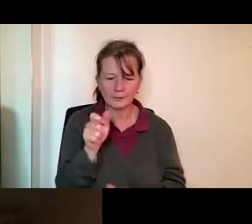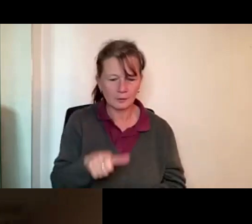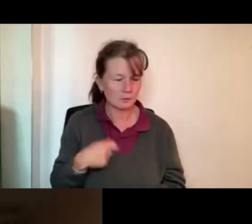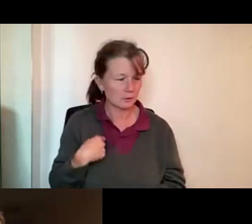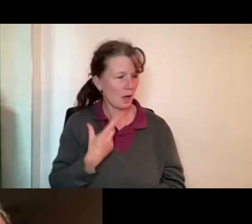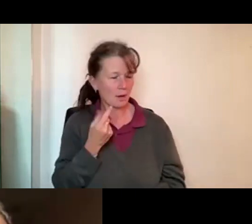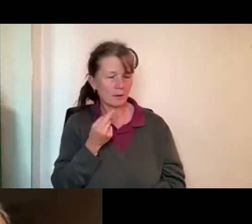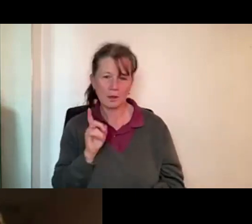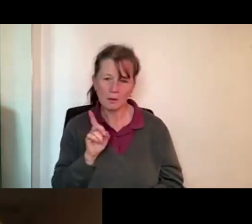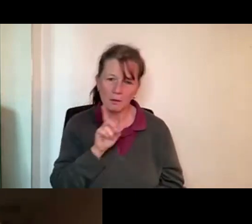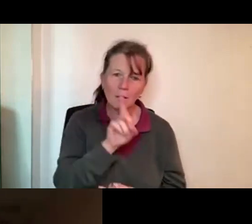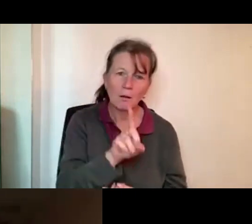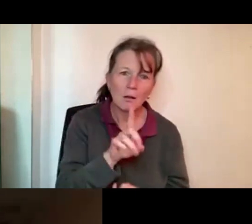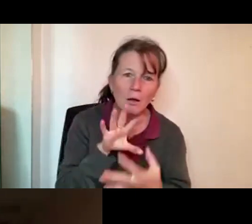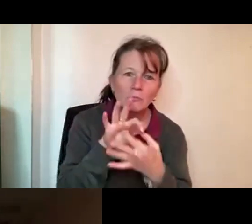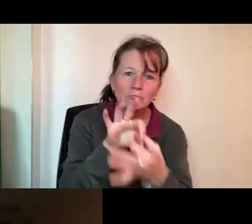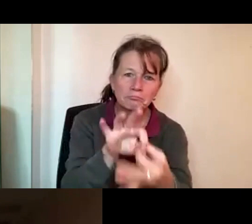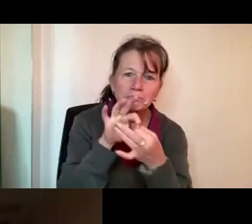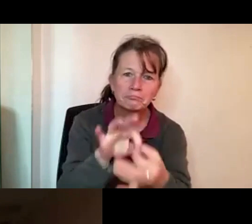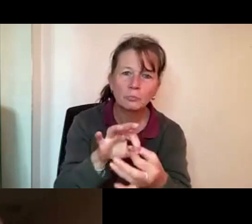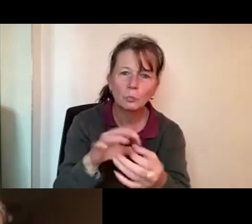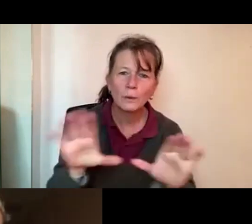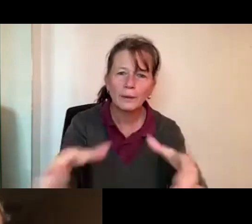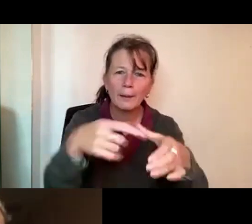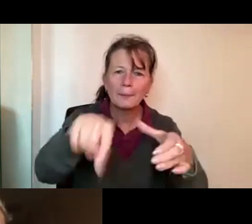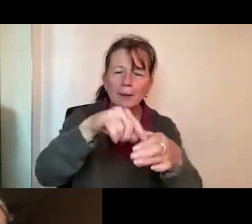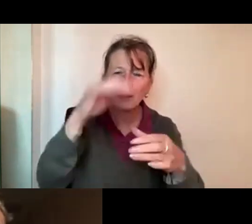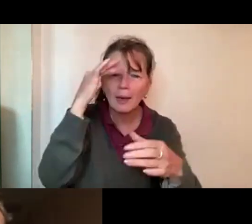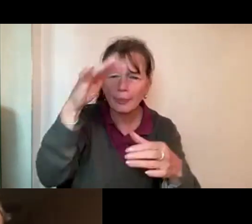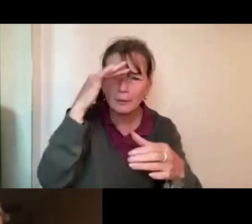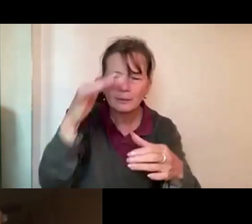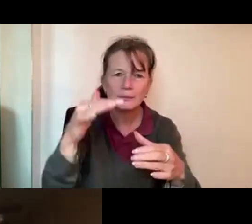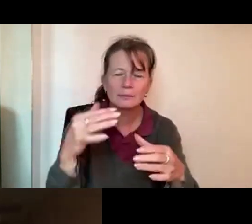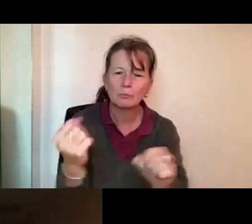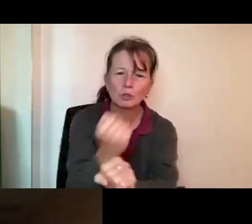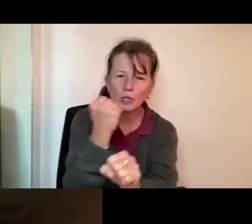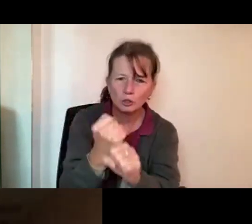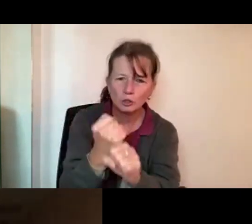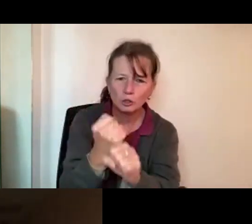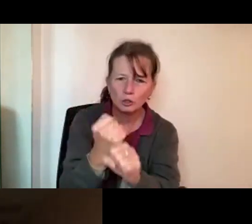to interface with the ethics of the company and the production.